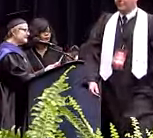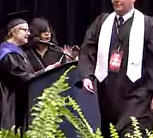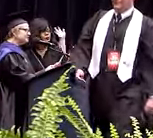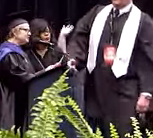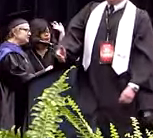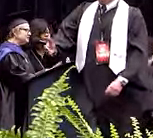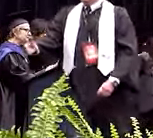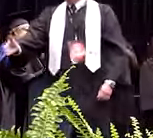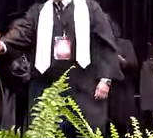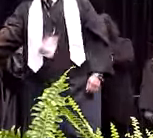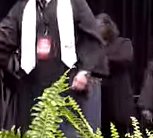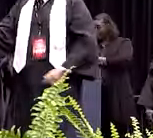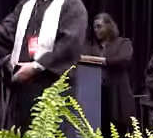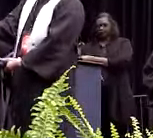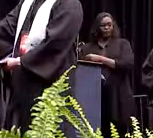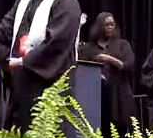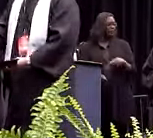Cesar Cantu.